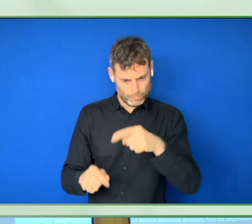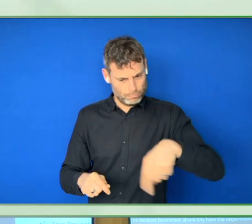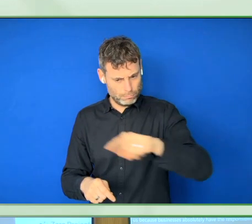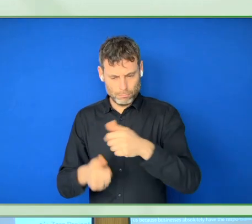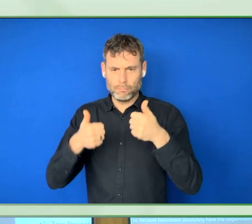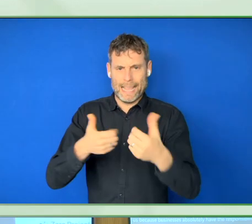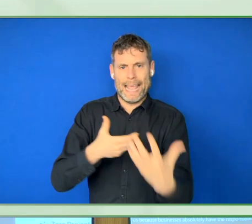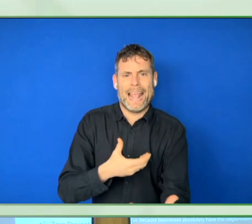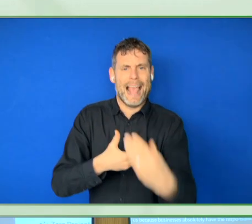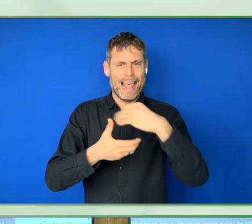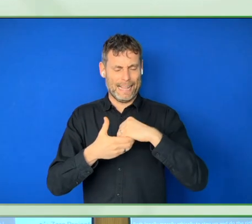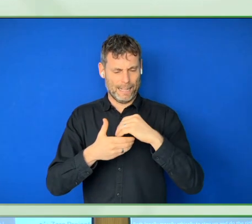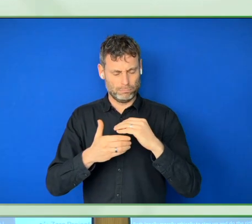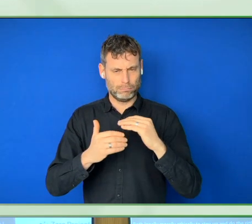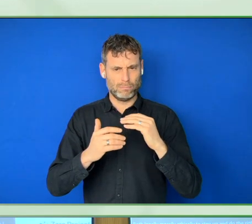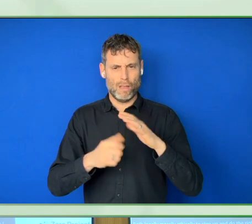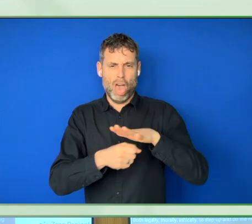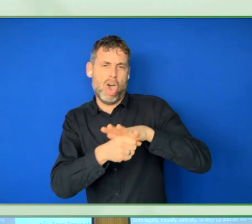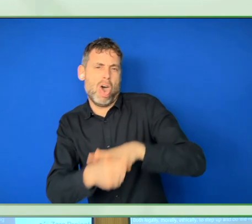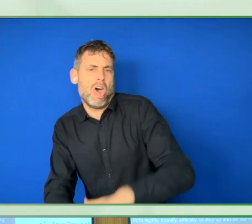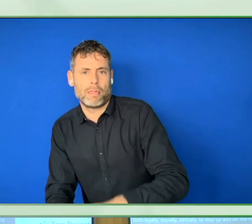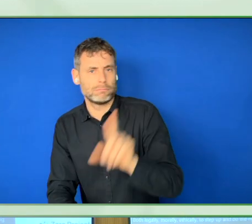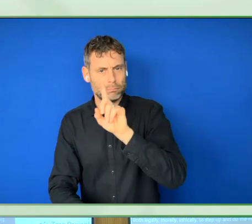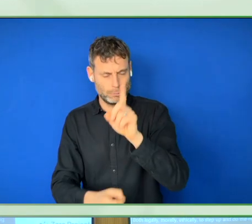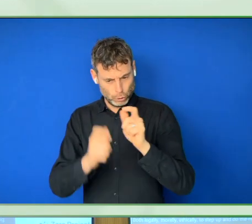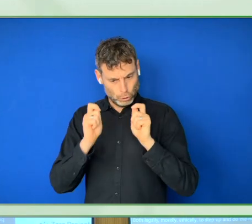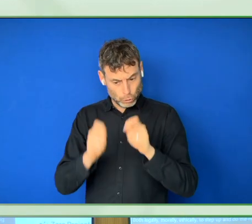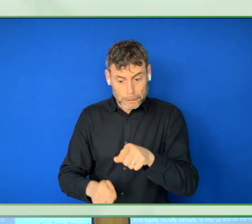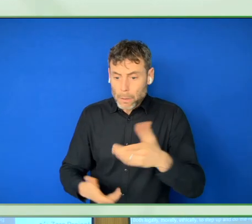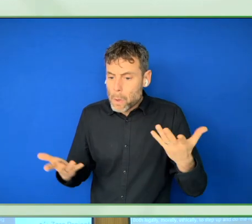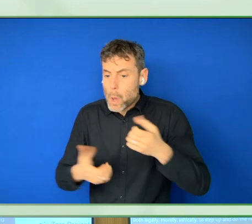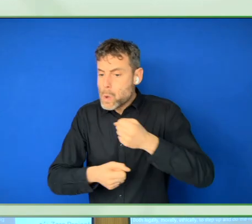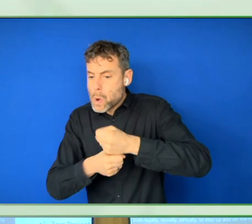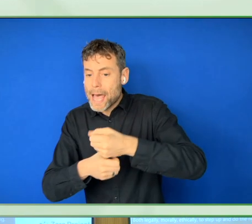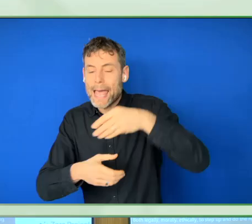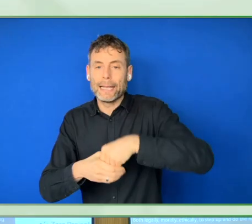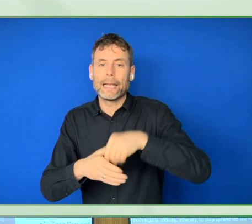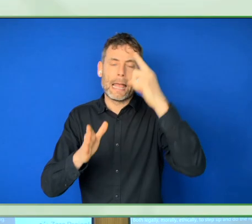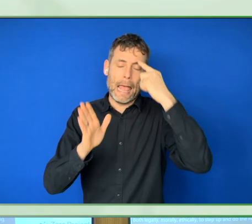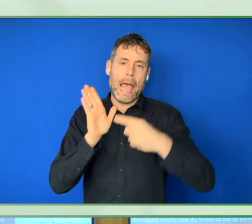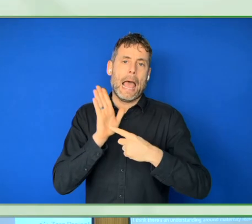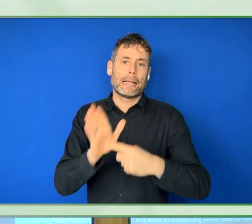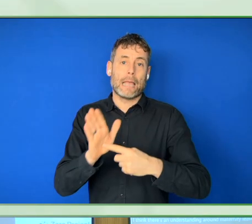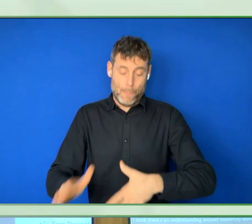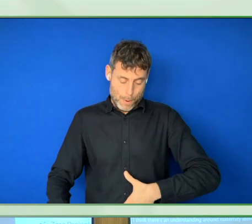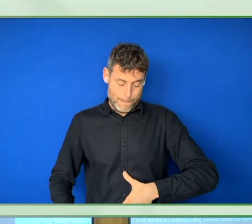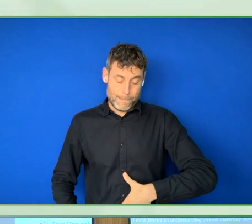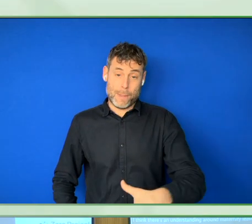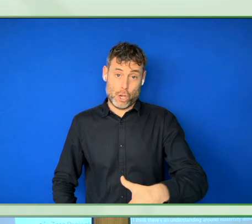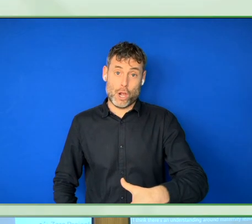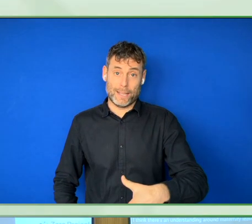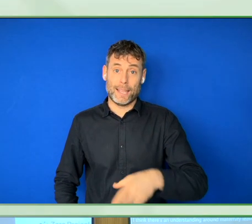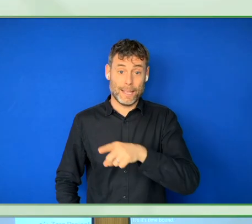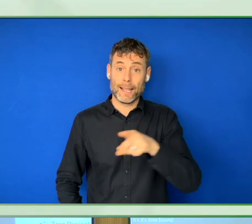thing. I think there's an understanding around maternity leave. It's time-bound, there's constraints to it, you